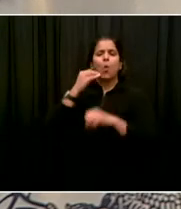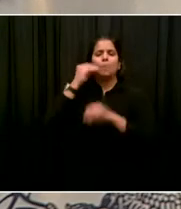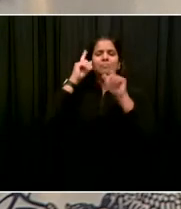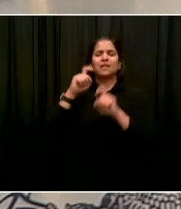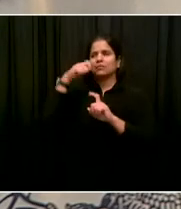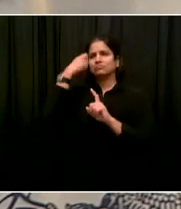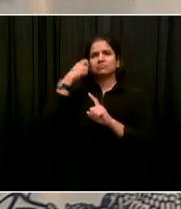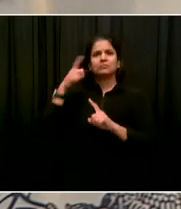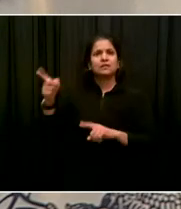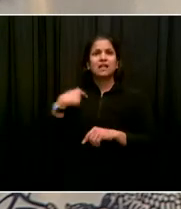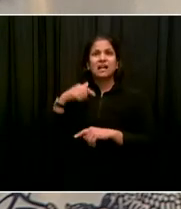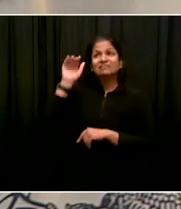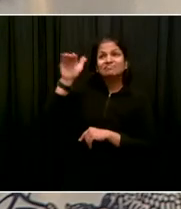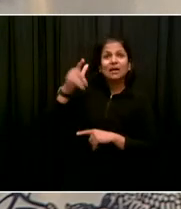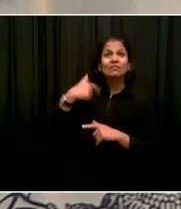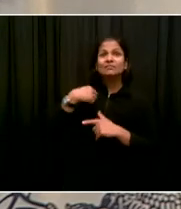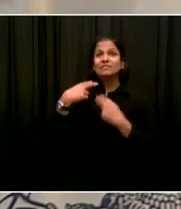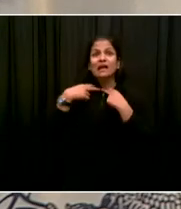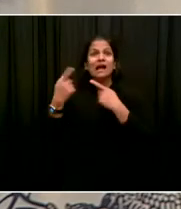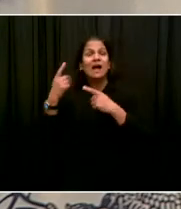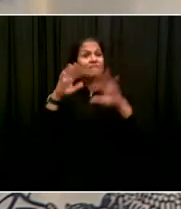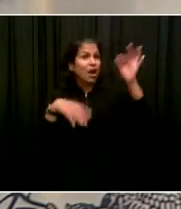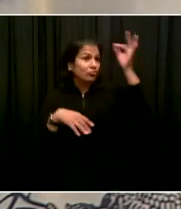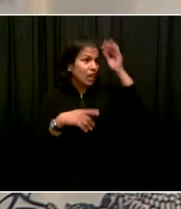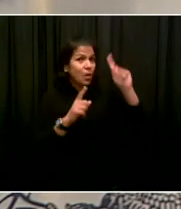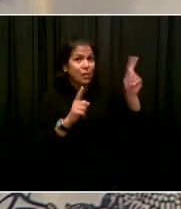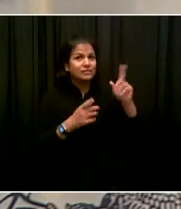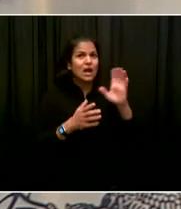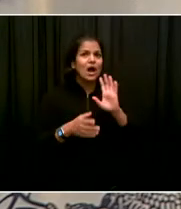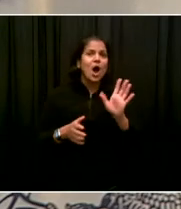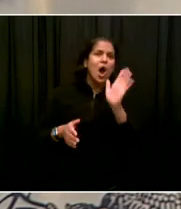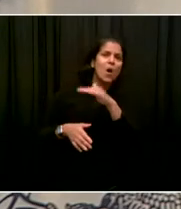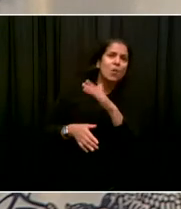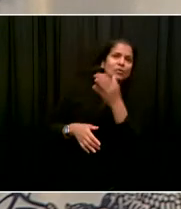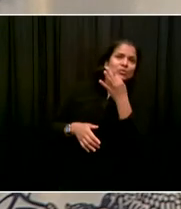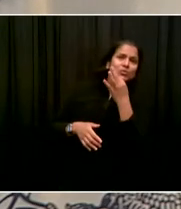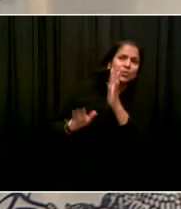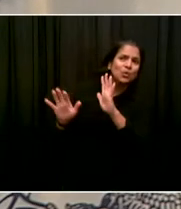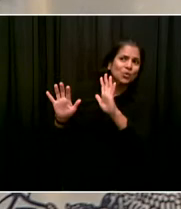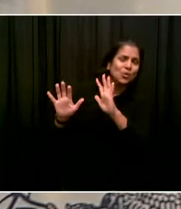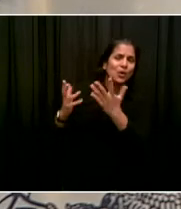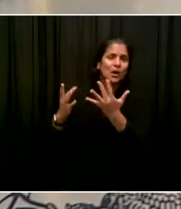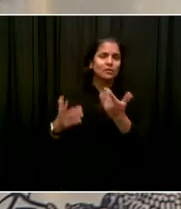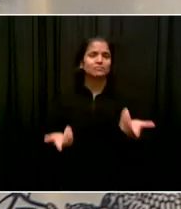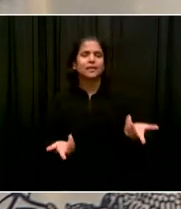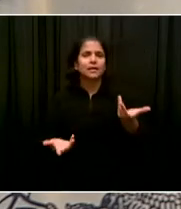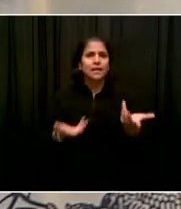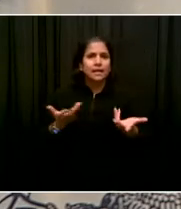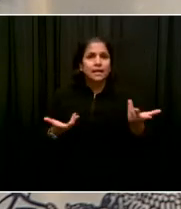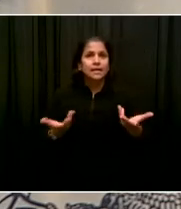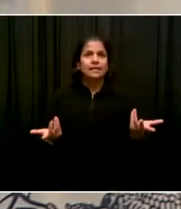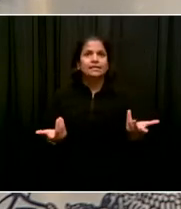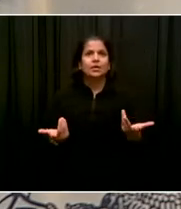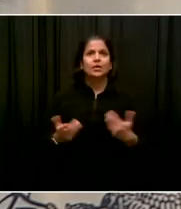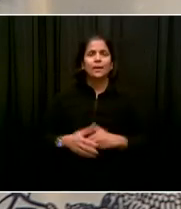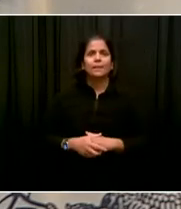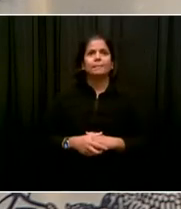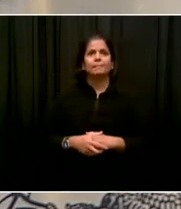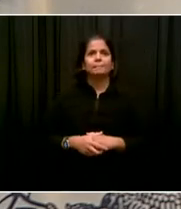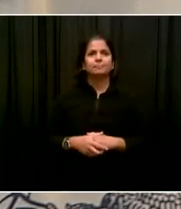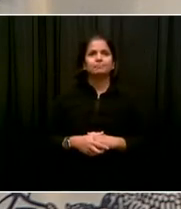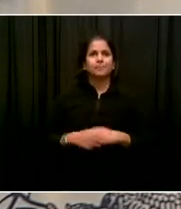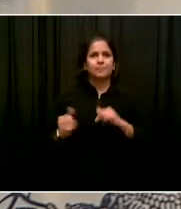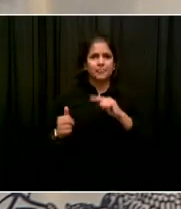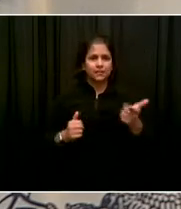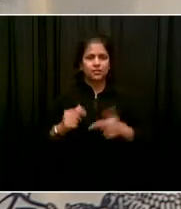need it quickly. But as I turn to Dr. Katz, who can answer in greater depth about what adjustments will be made